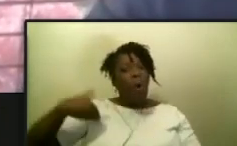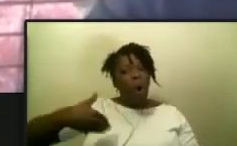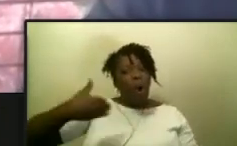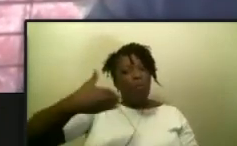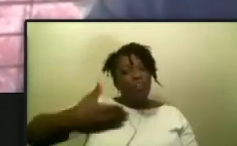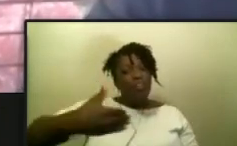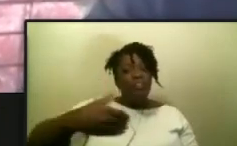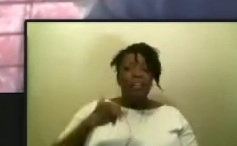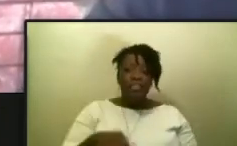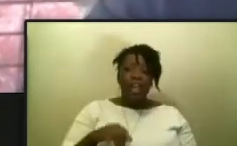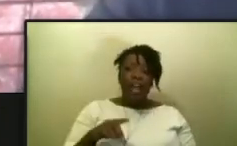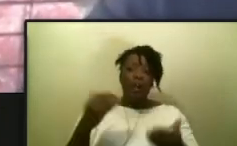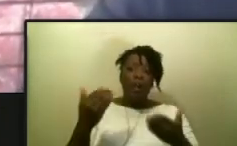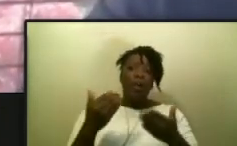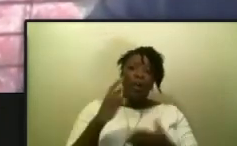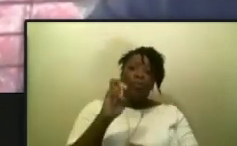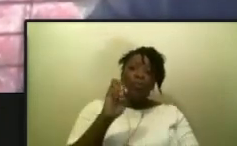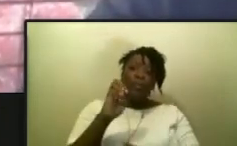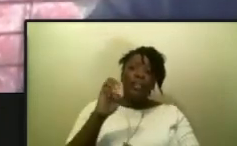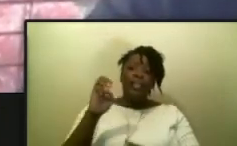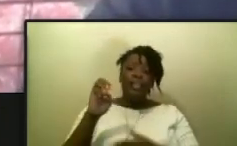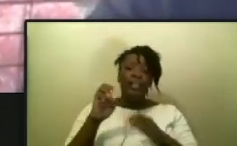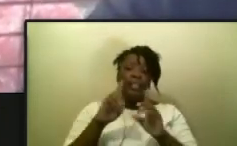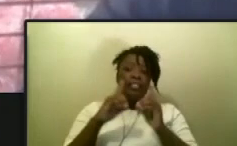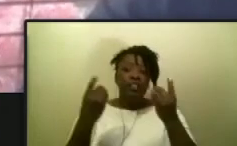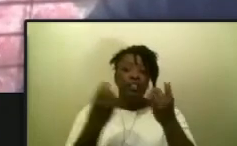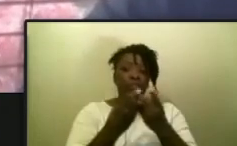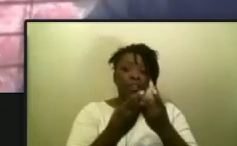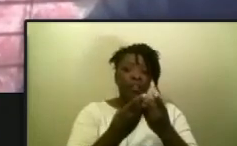meet? Bilal, if you're on, if you could unmute, please.